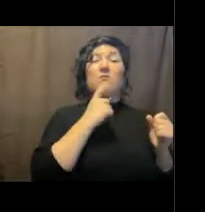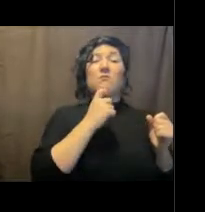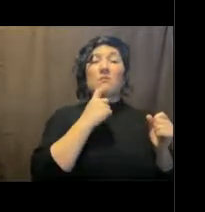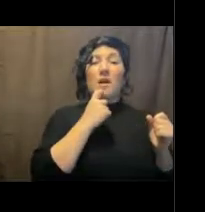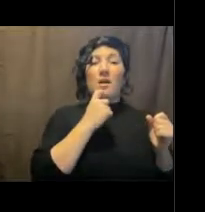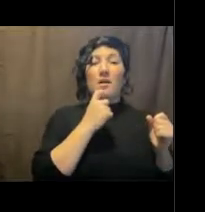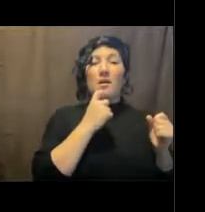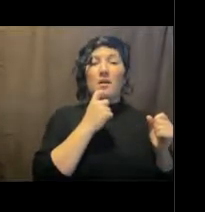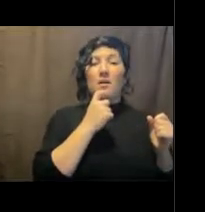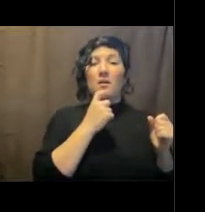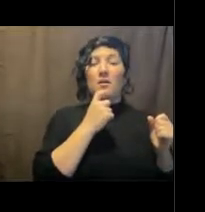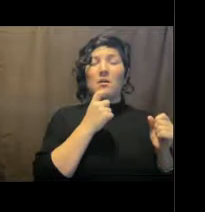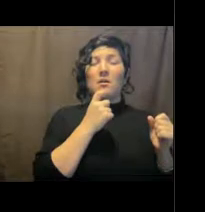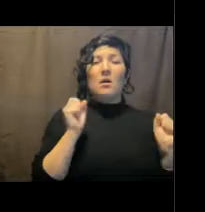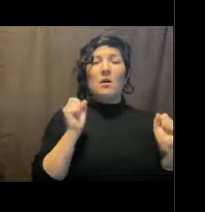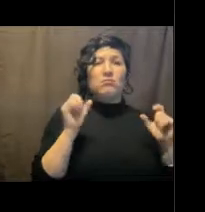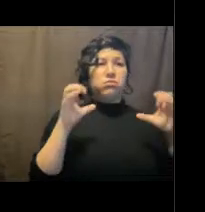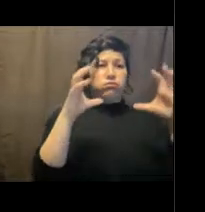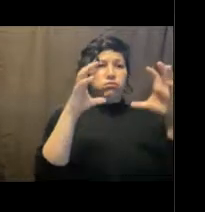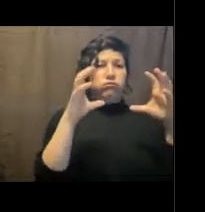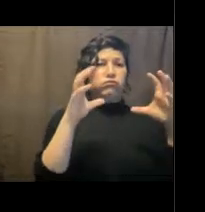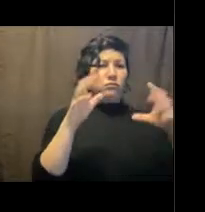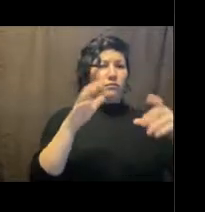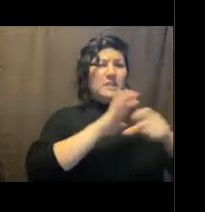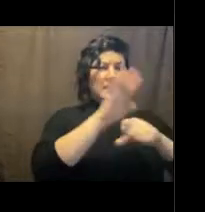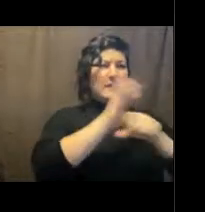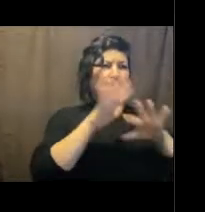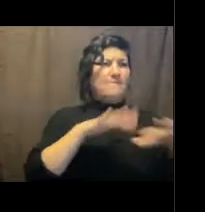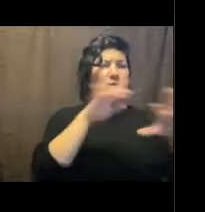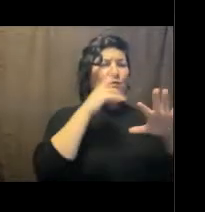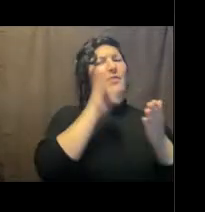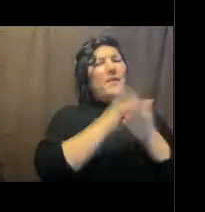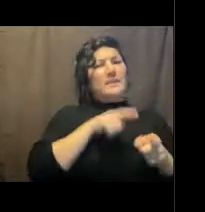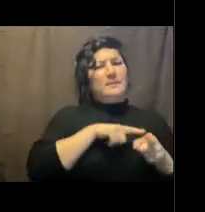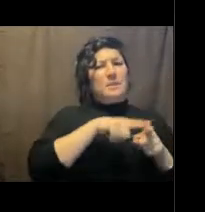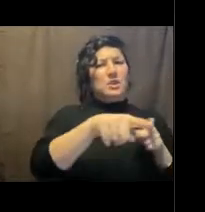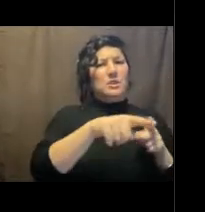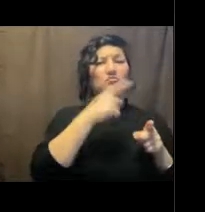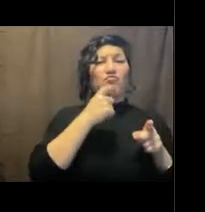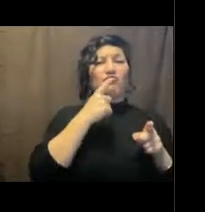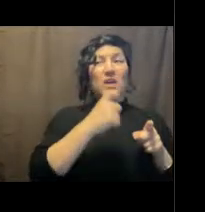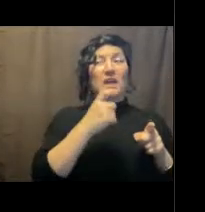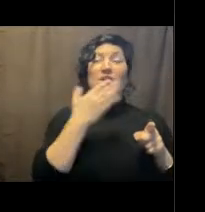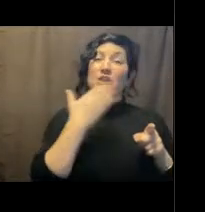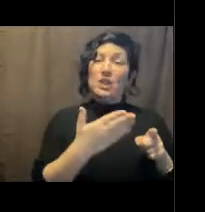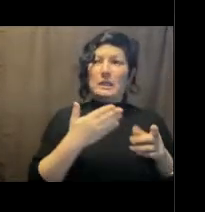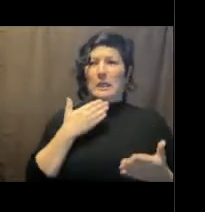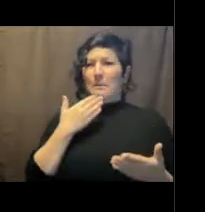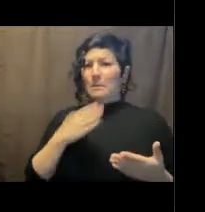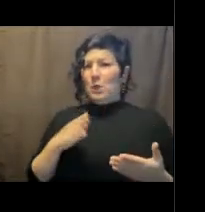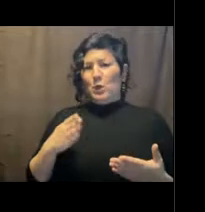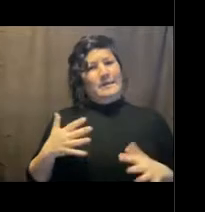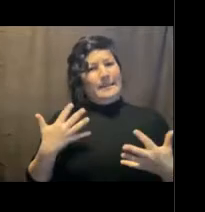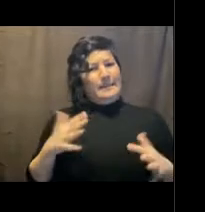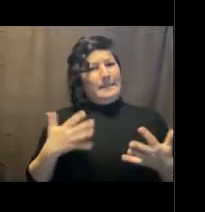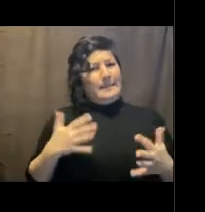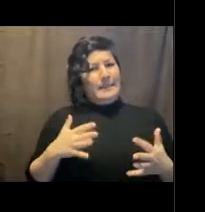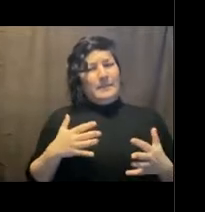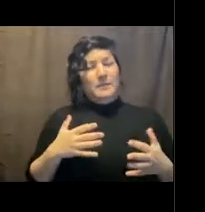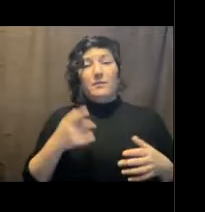there's good habitat for this particular species. So red means good, blue means not so good in terms of preferred